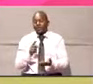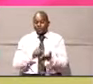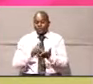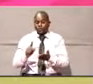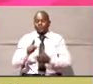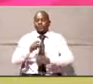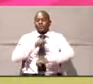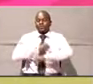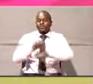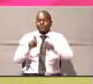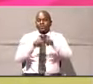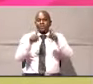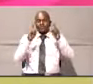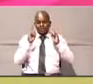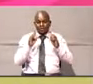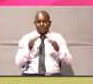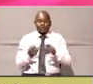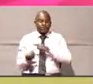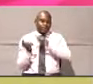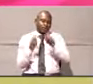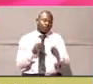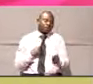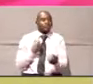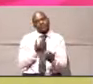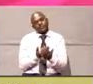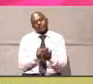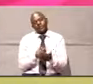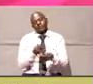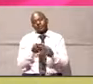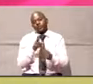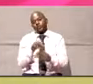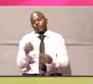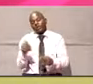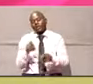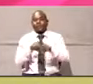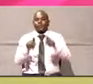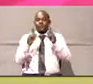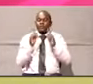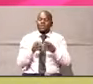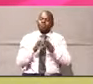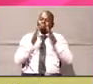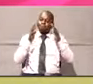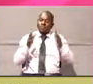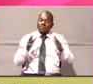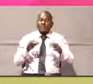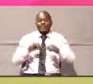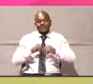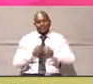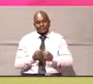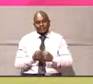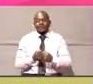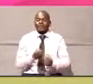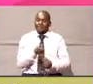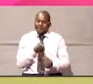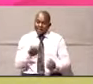to take them through universities. So they come to us, and I'm sure they go to other universities. So it's a very big, big challenge. Numbers